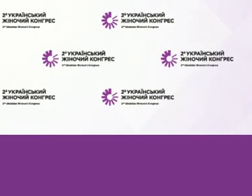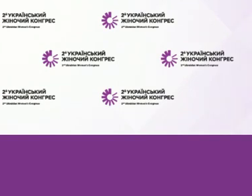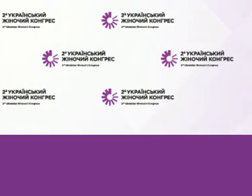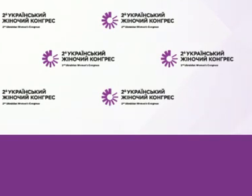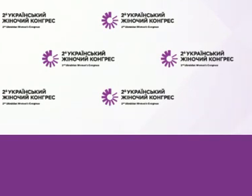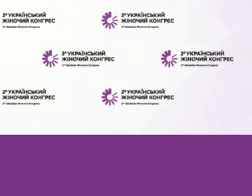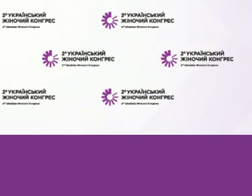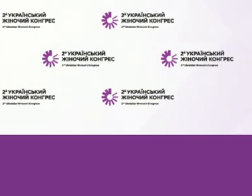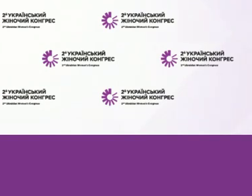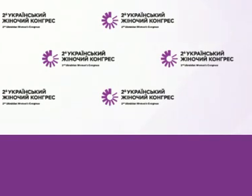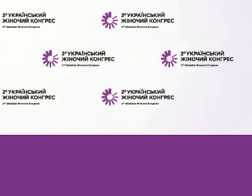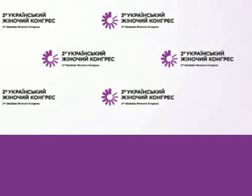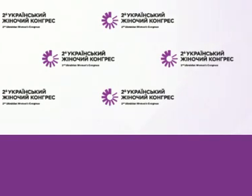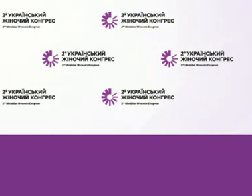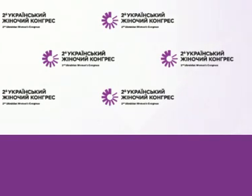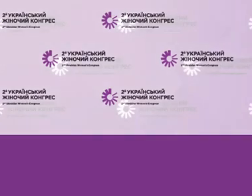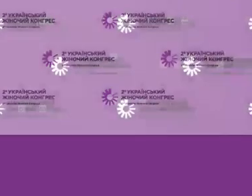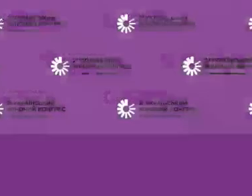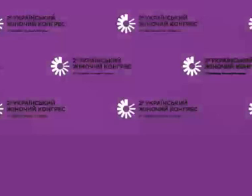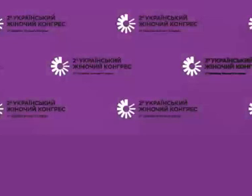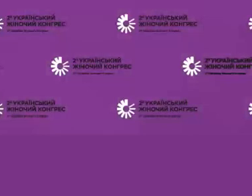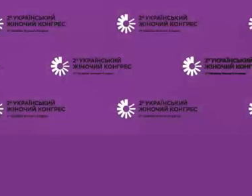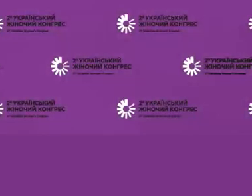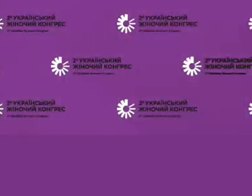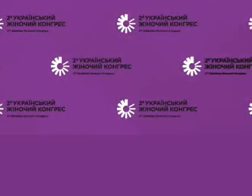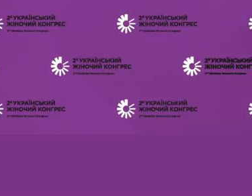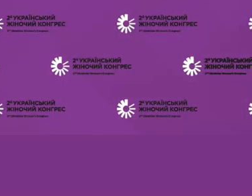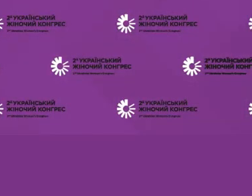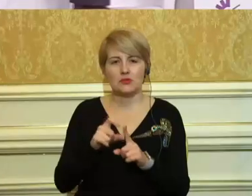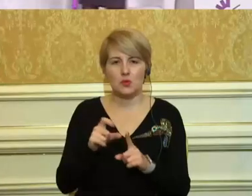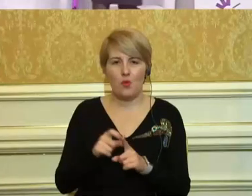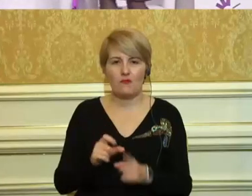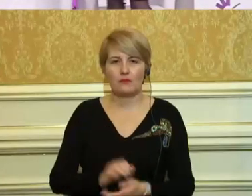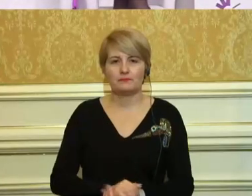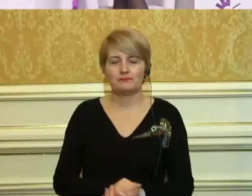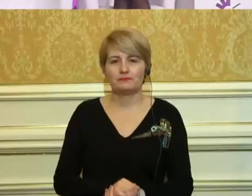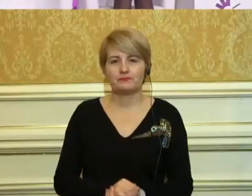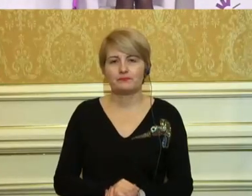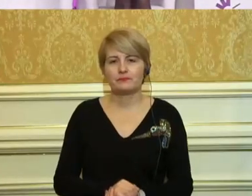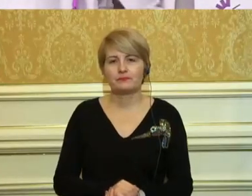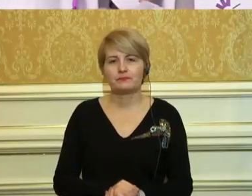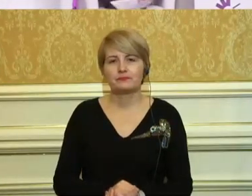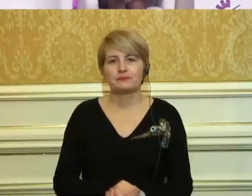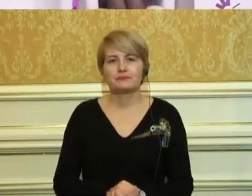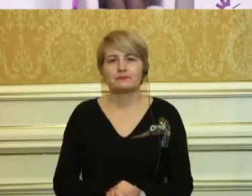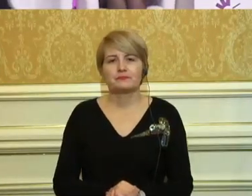Initiatives, Member of the STEM Coalition's Board in Ukraine. So, Mrs. Alena, the floor is yours.